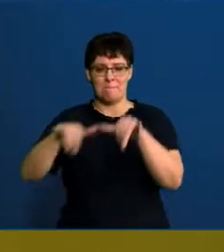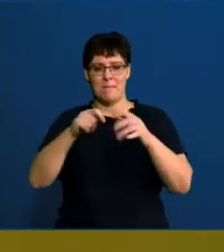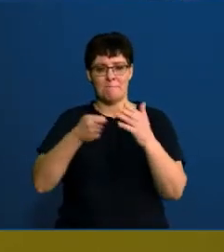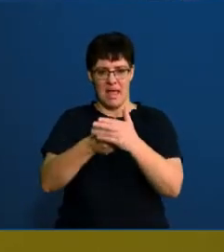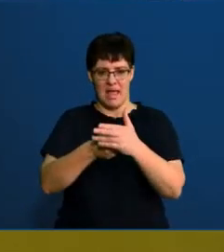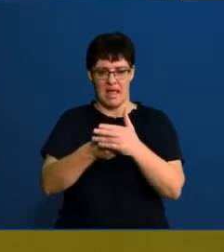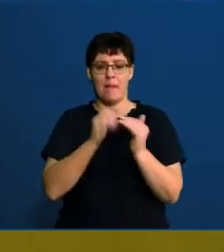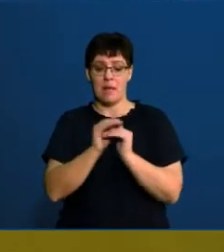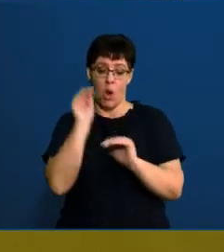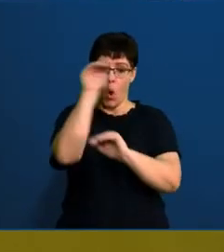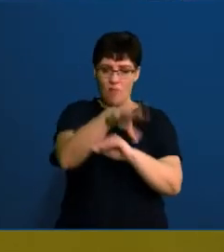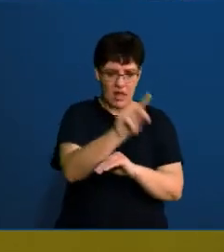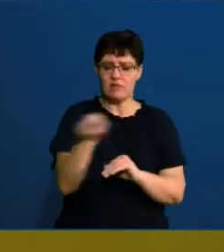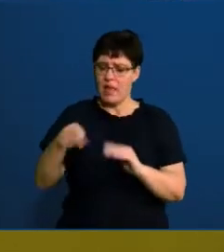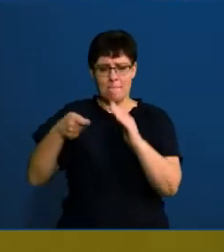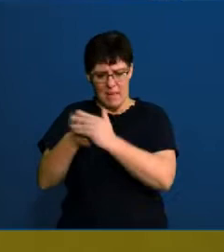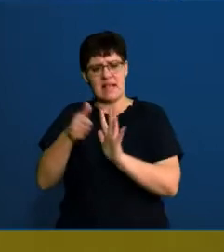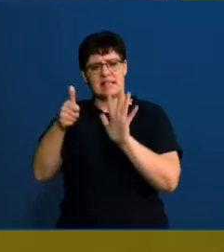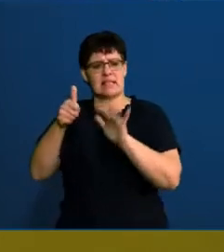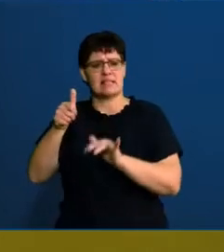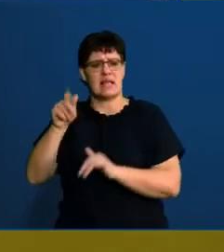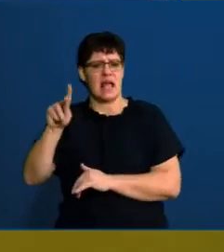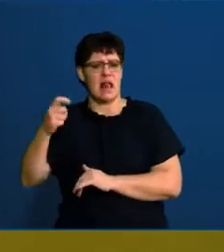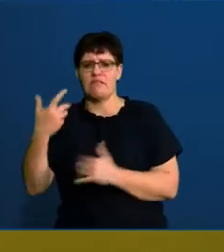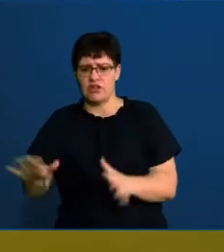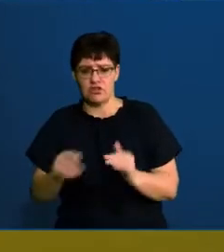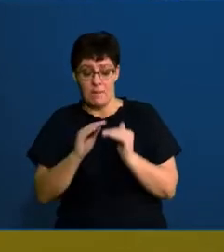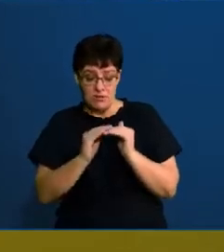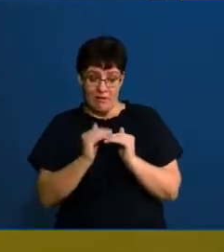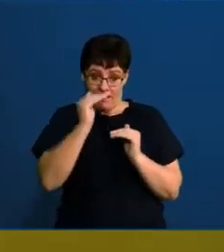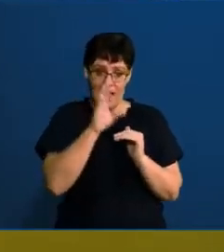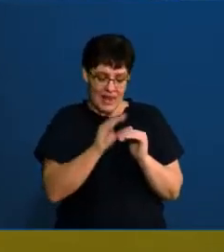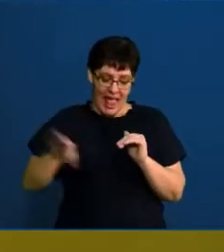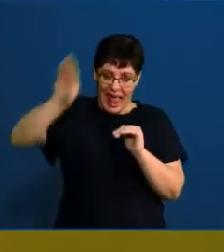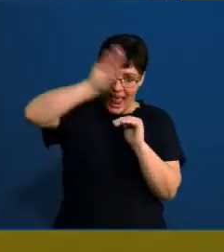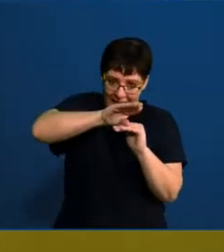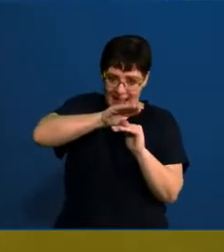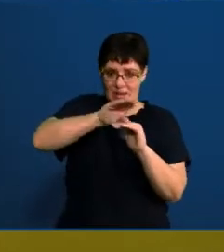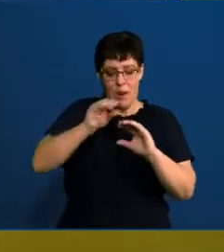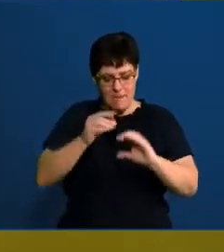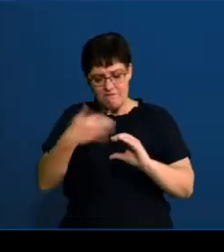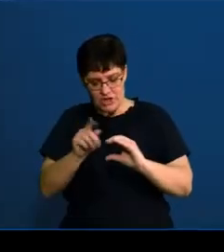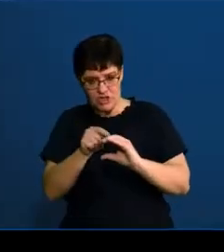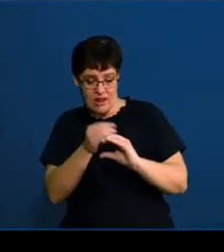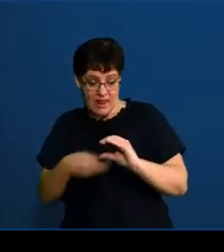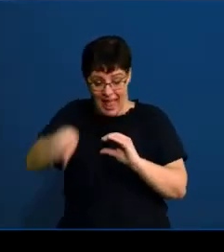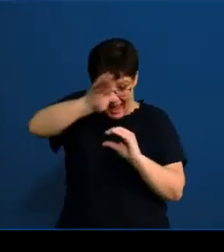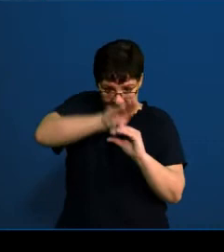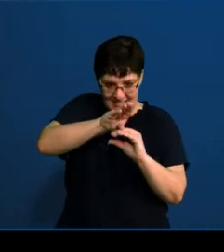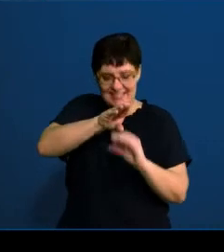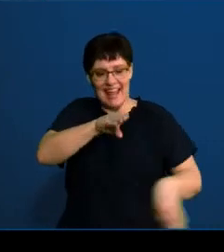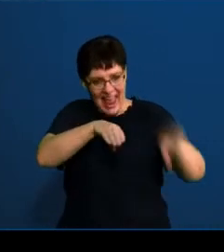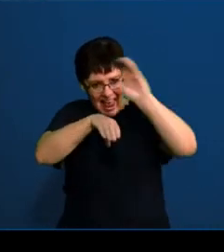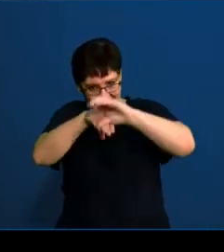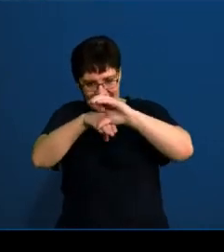go further than that, they're paying less. Somebody goes higher, they pay more for the next step. So it works on the step. So I'm